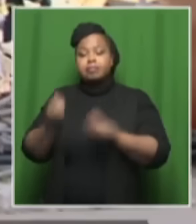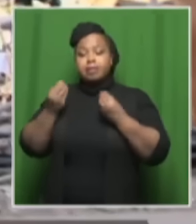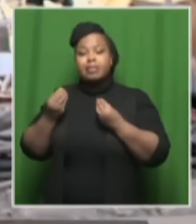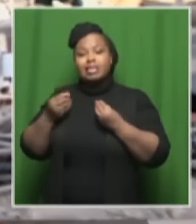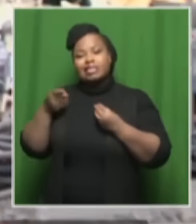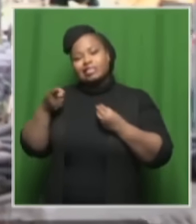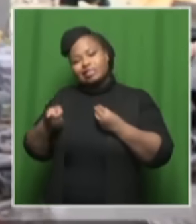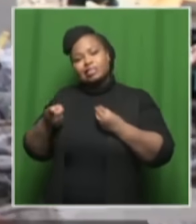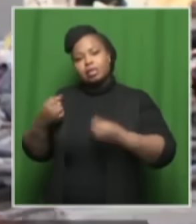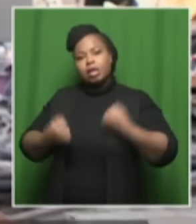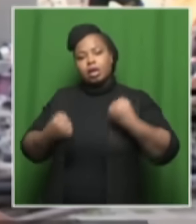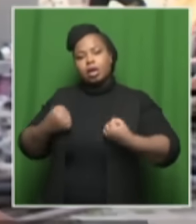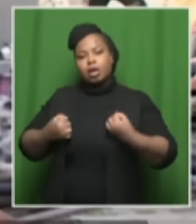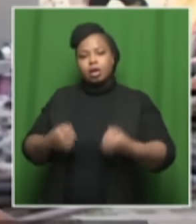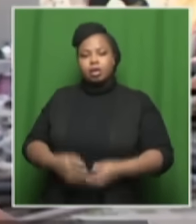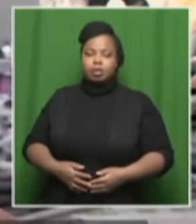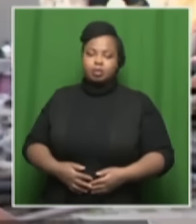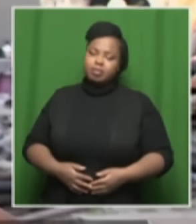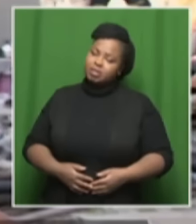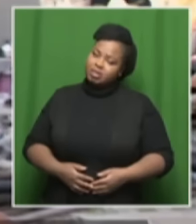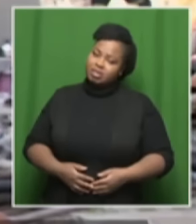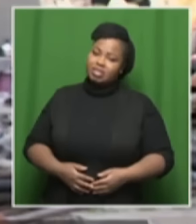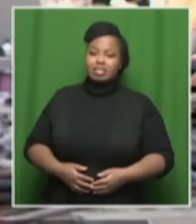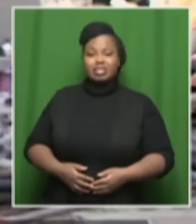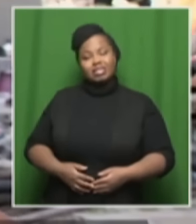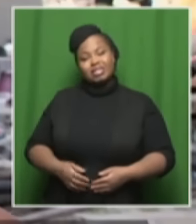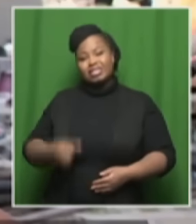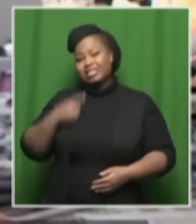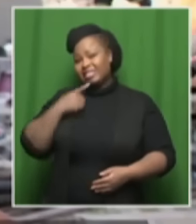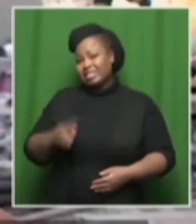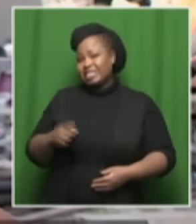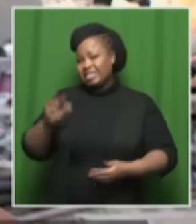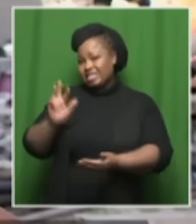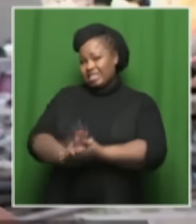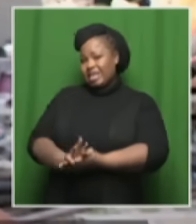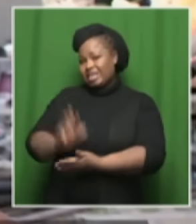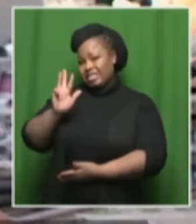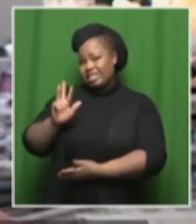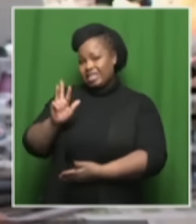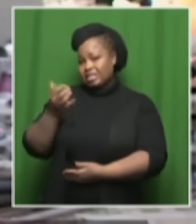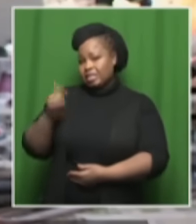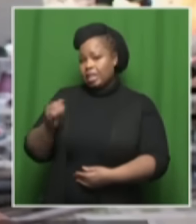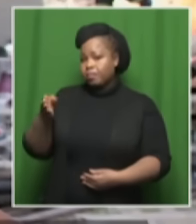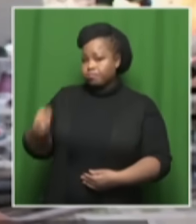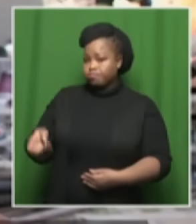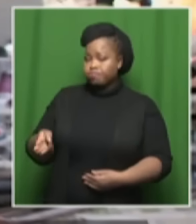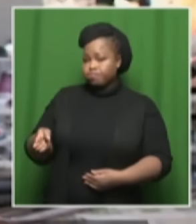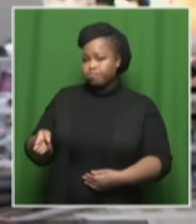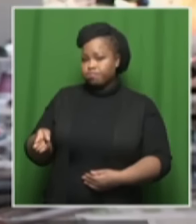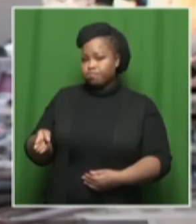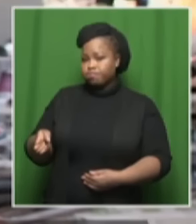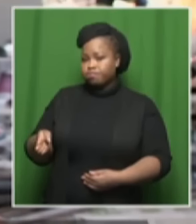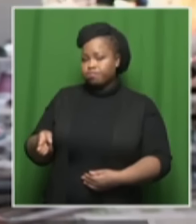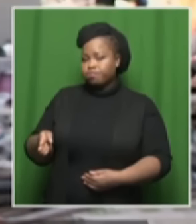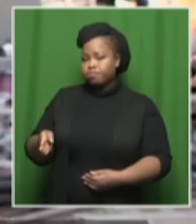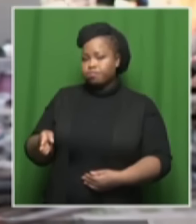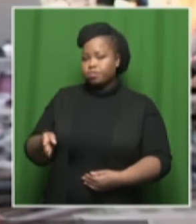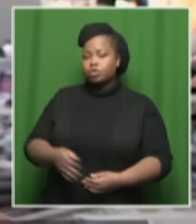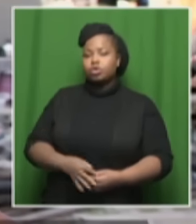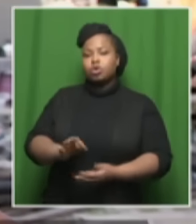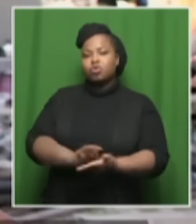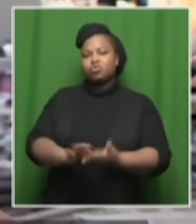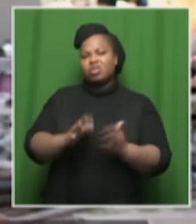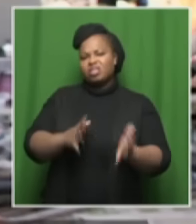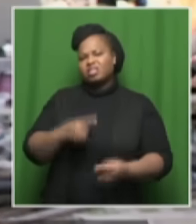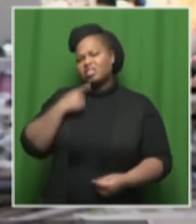in that area. But yeah, look, the 19 is what we were informed in terms of interviews with survivors, interviews with contractors,